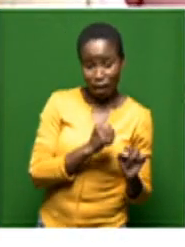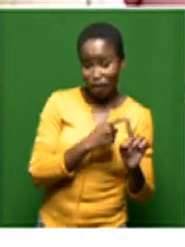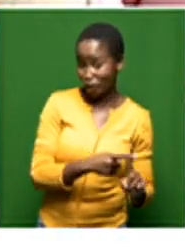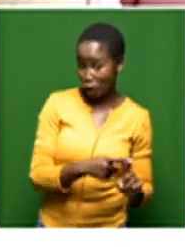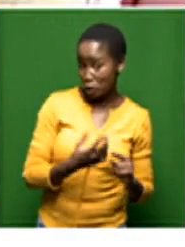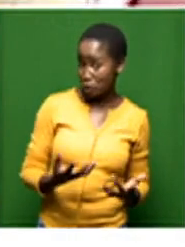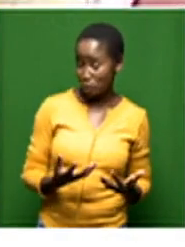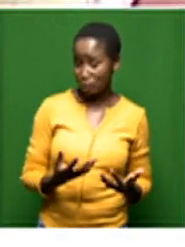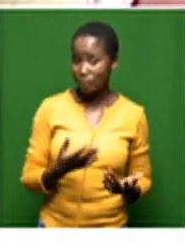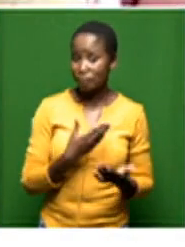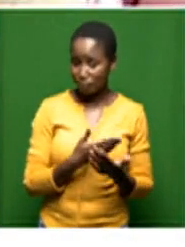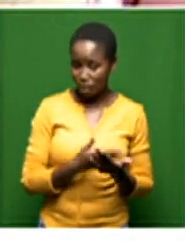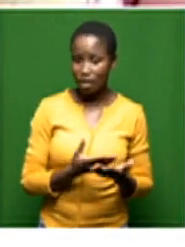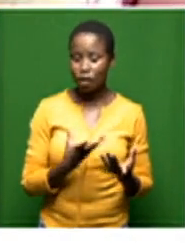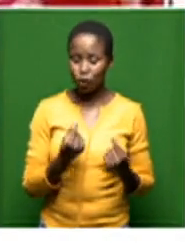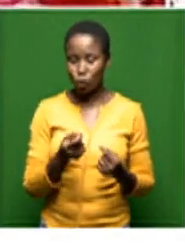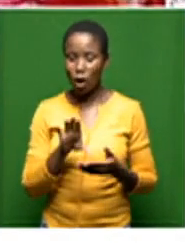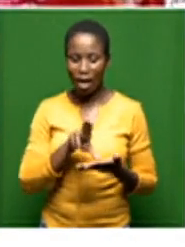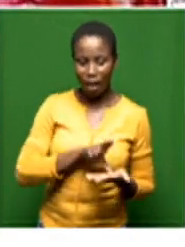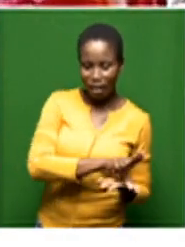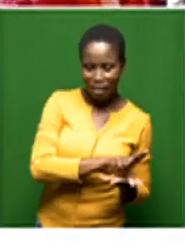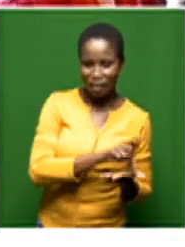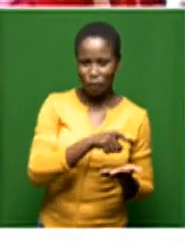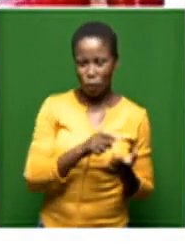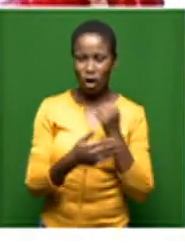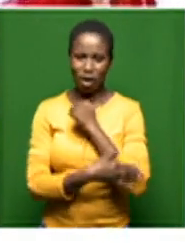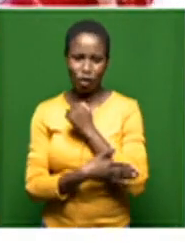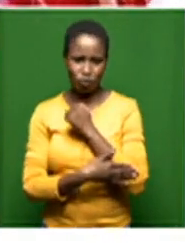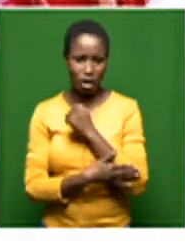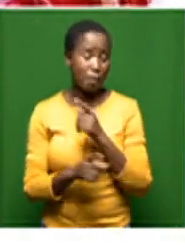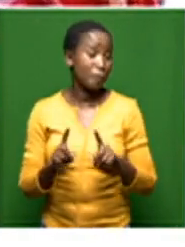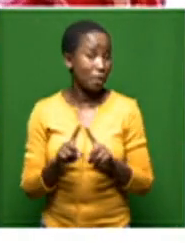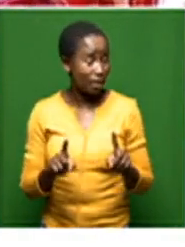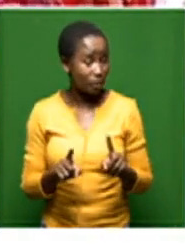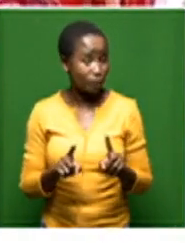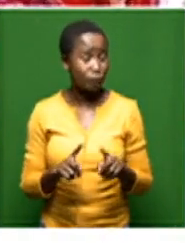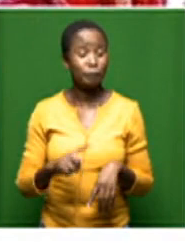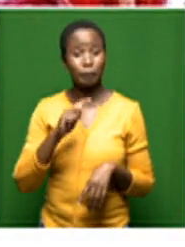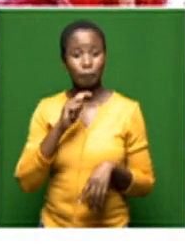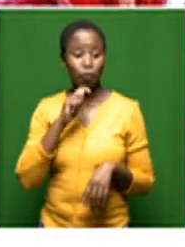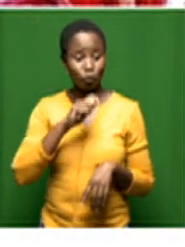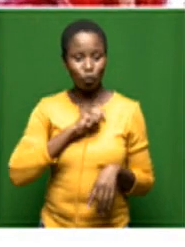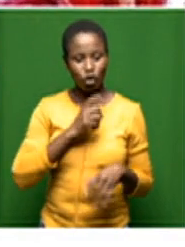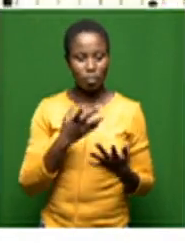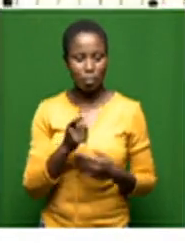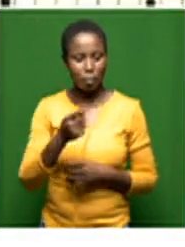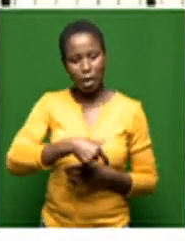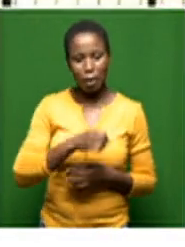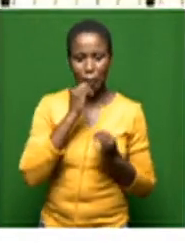know, investing in that country. And at the end of the day, not really paying back or